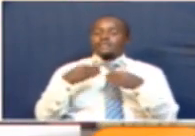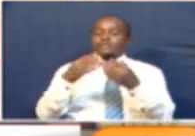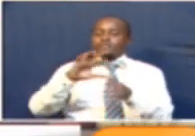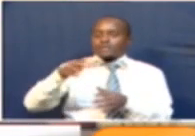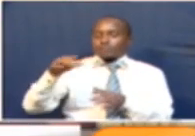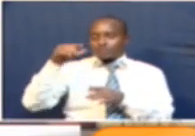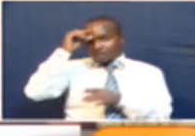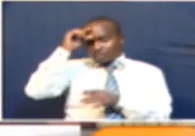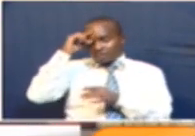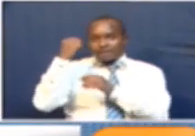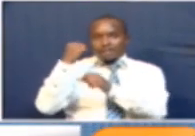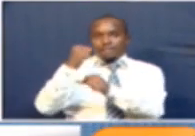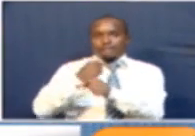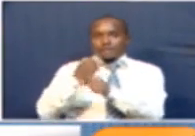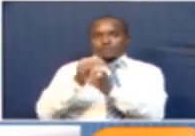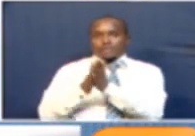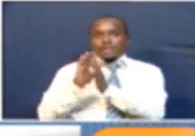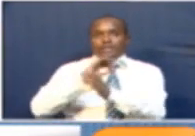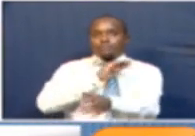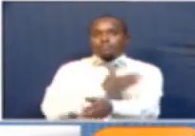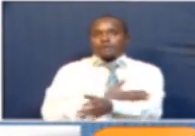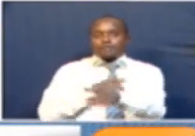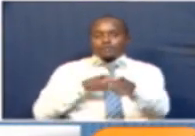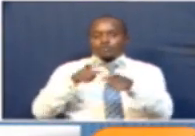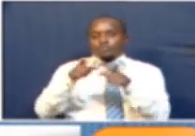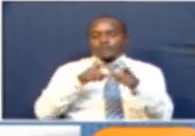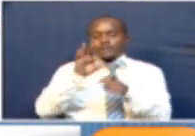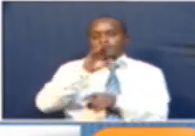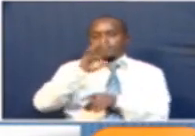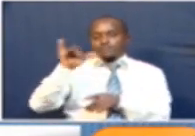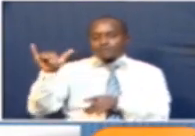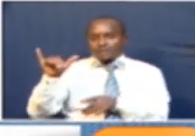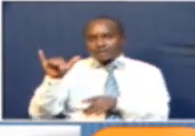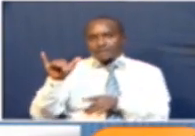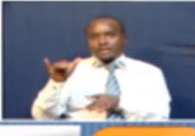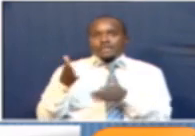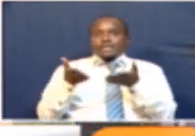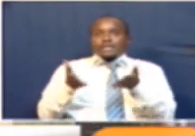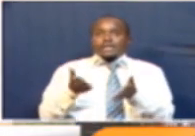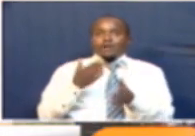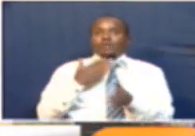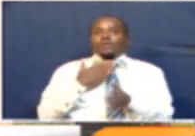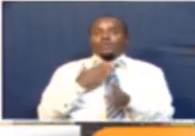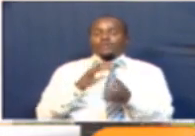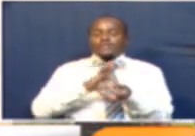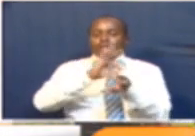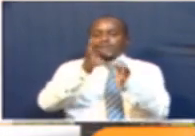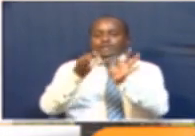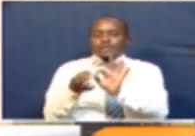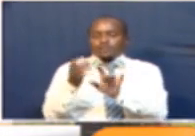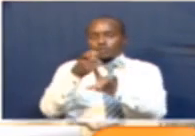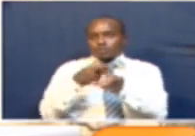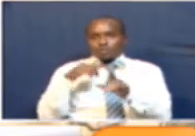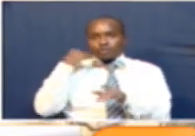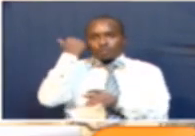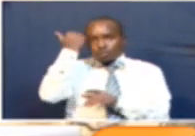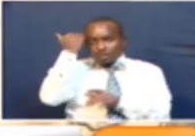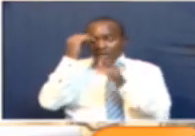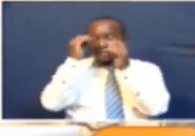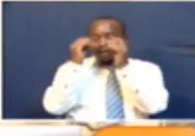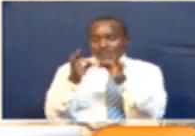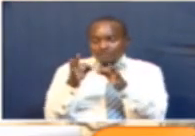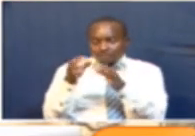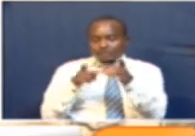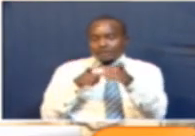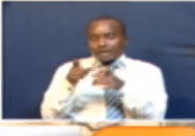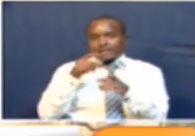function and powers to manage ferries and harbours. As such, they want an interpretation from the court as to whether running the